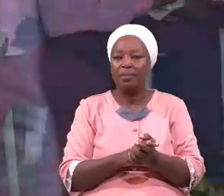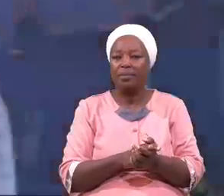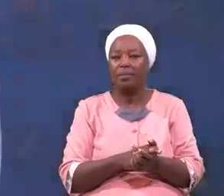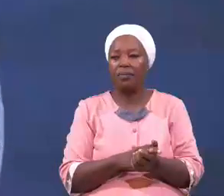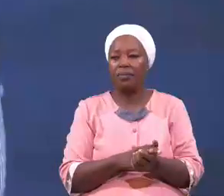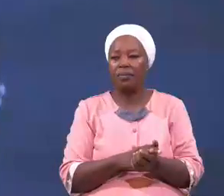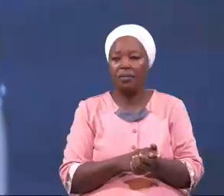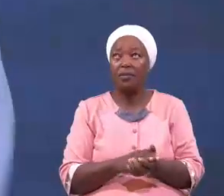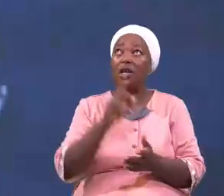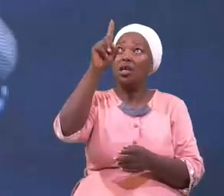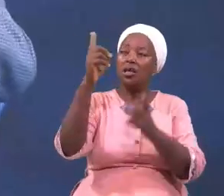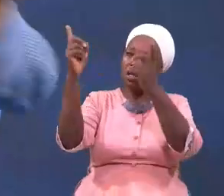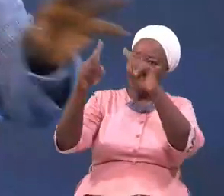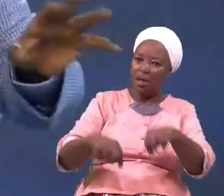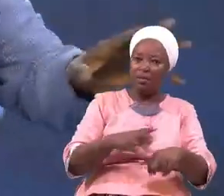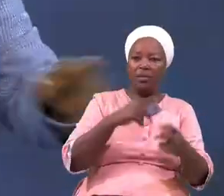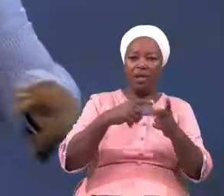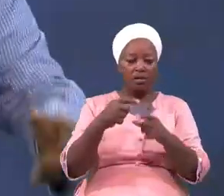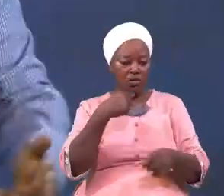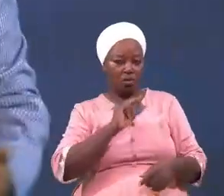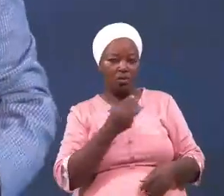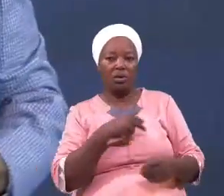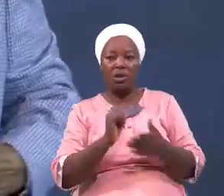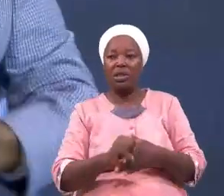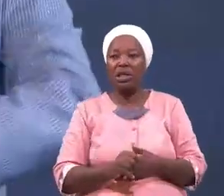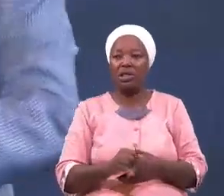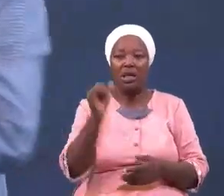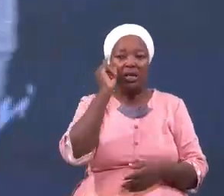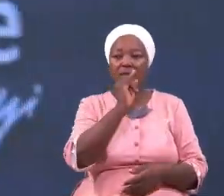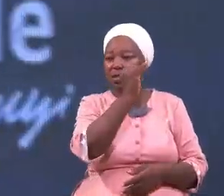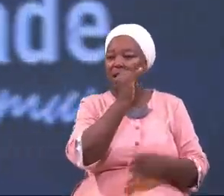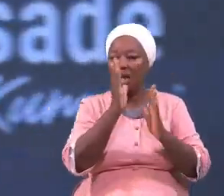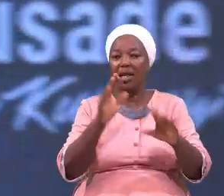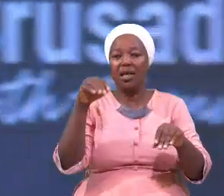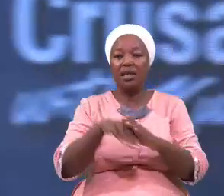He came, he told those Israelites in Egypt,